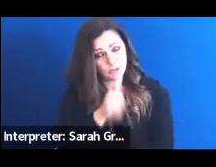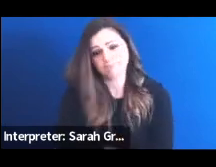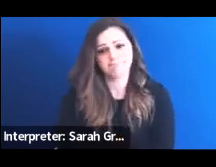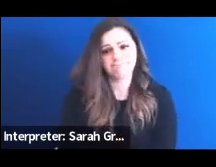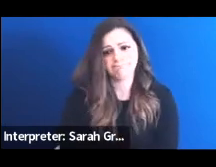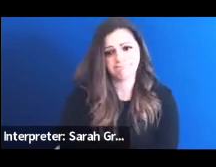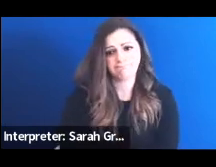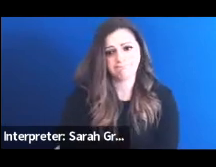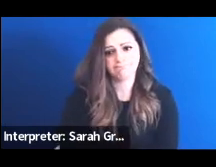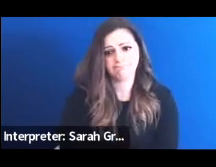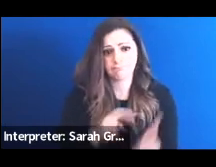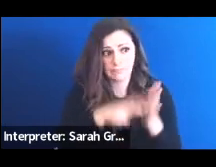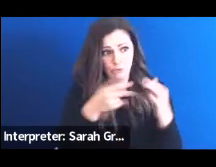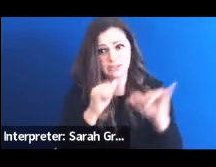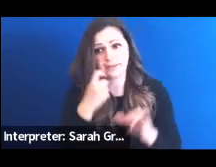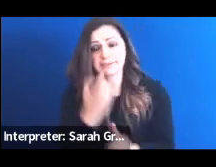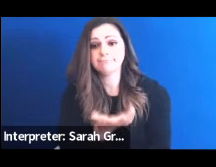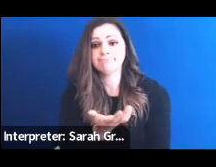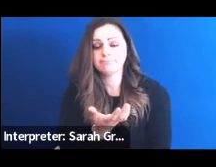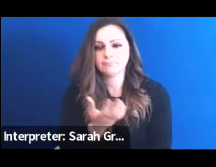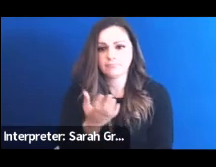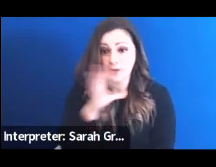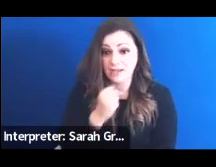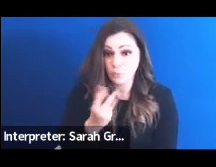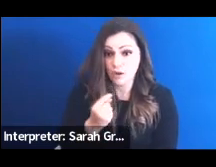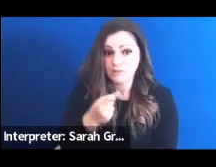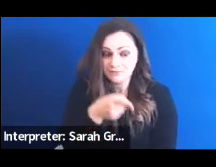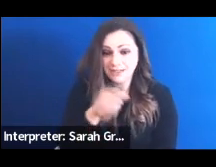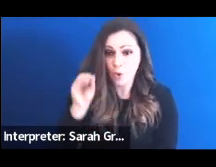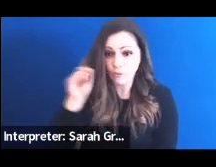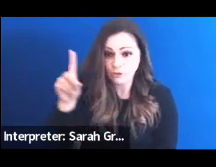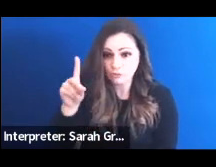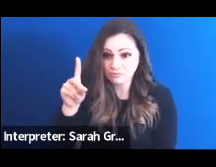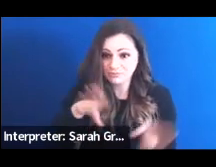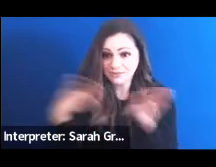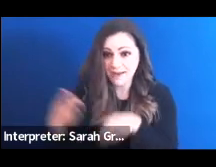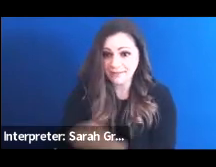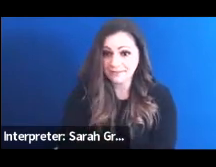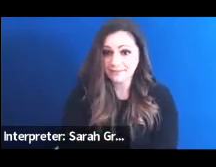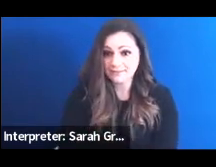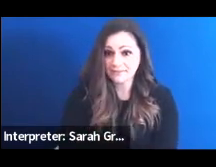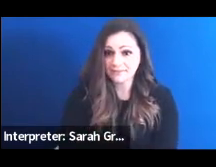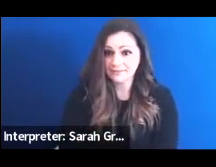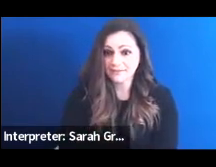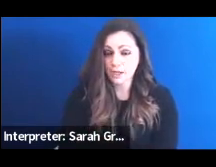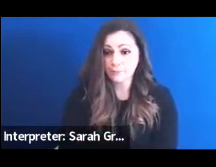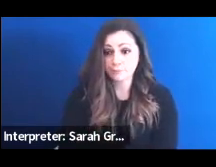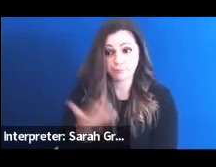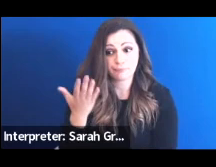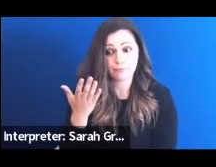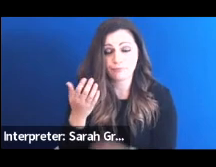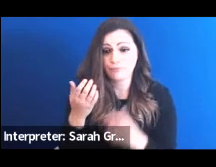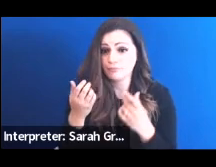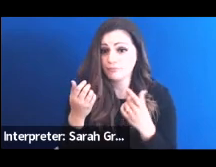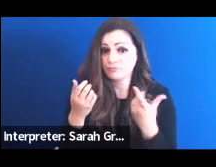using. So guess what? He overdosed and died, which is the same thing that a whole lot of that 100 and some odd thousand people